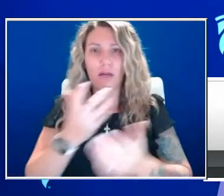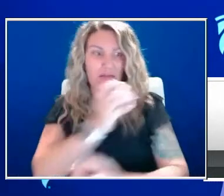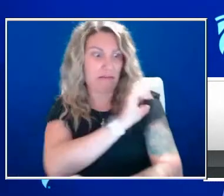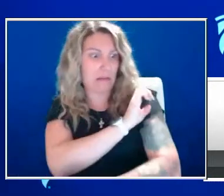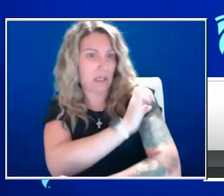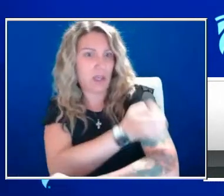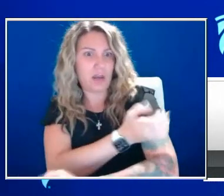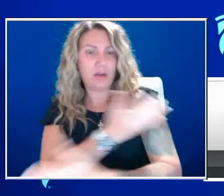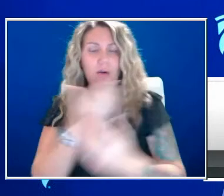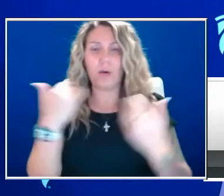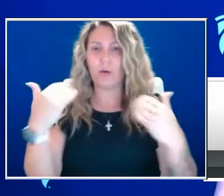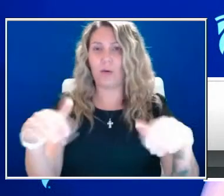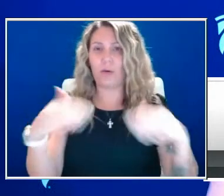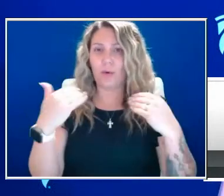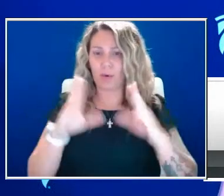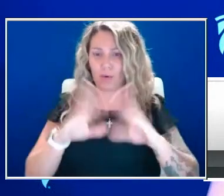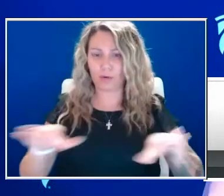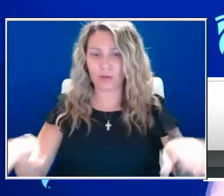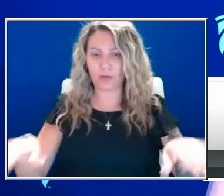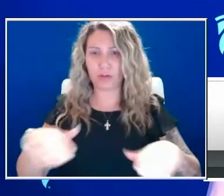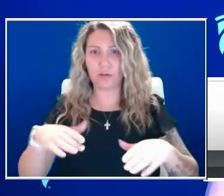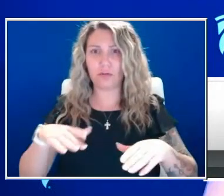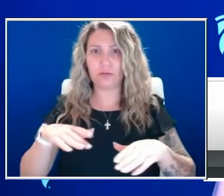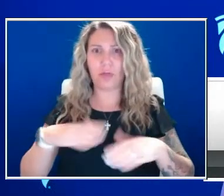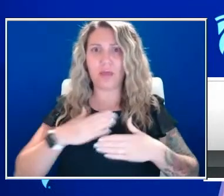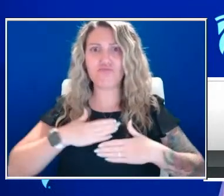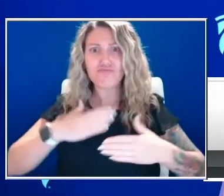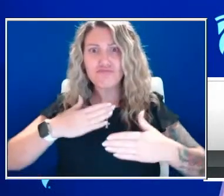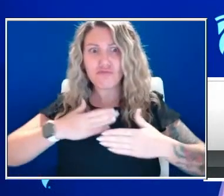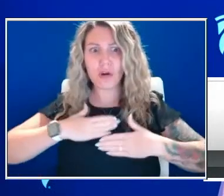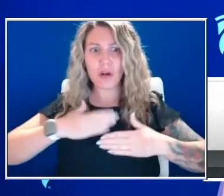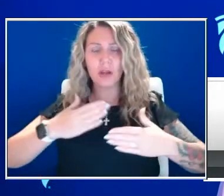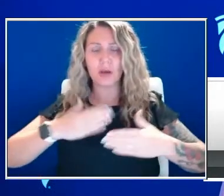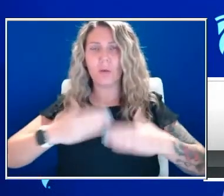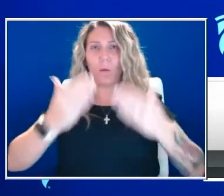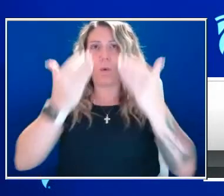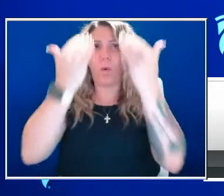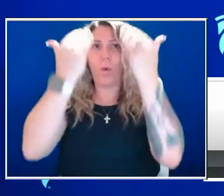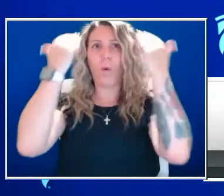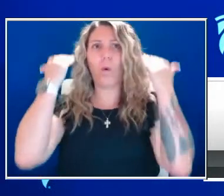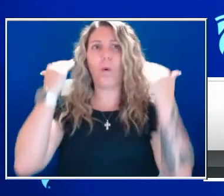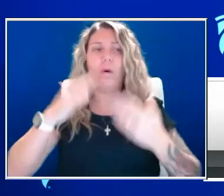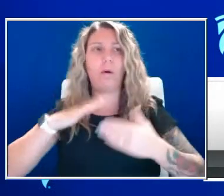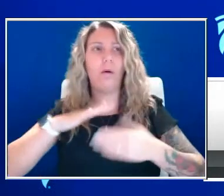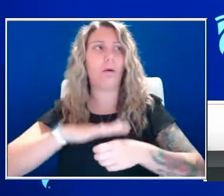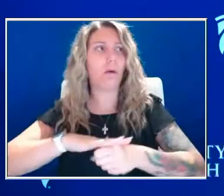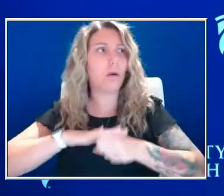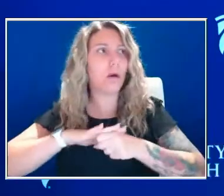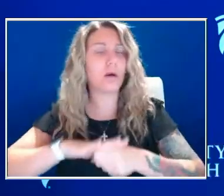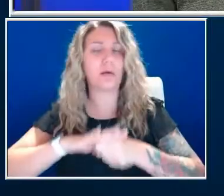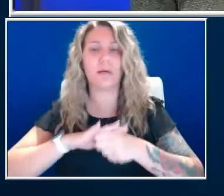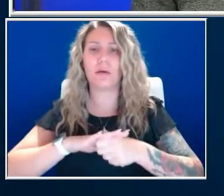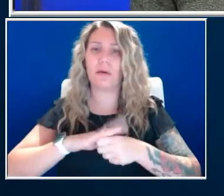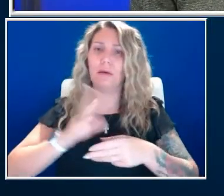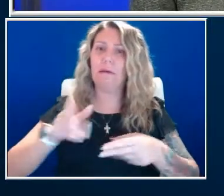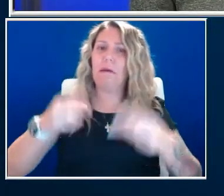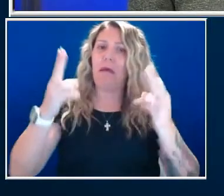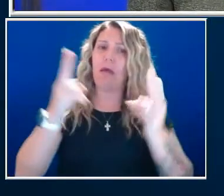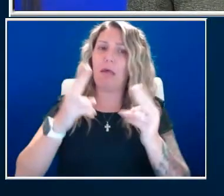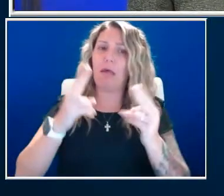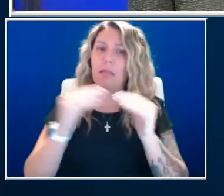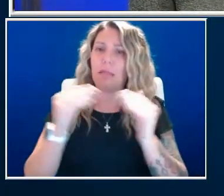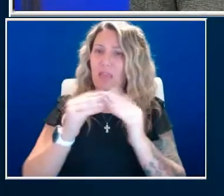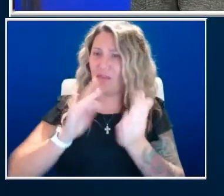these children to breathe is sometimes overwhelming for them and requires greater level of medical support. So how are you treating